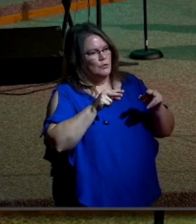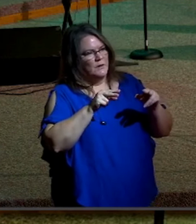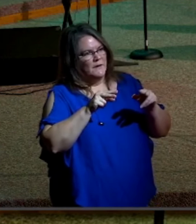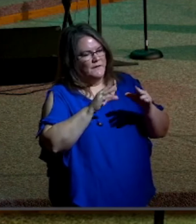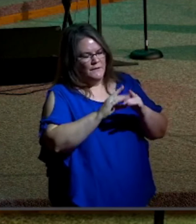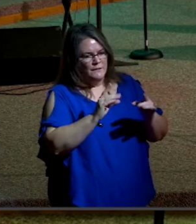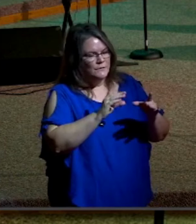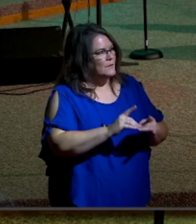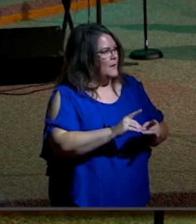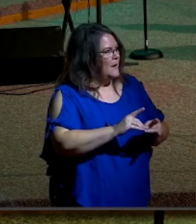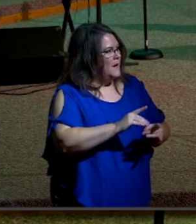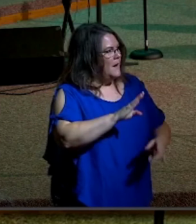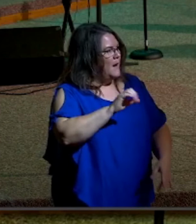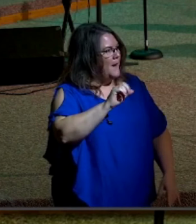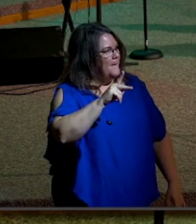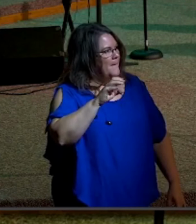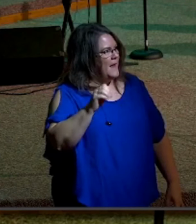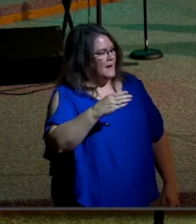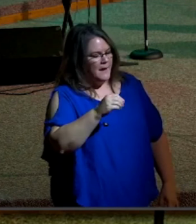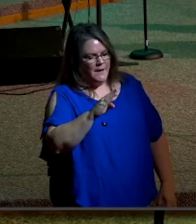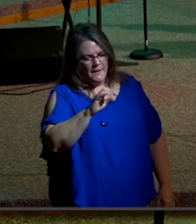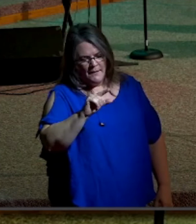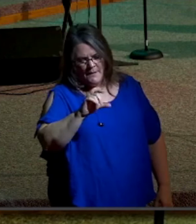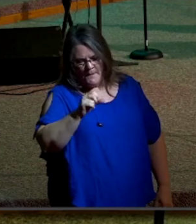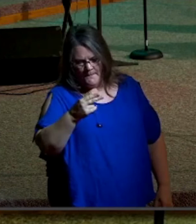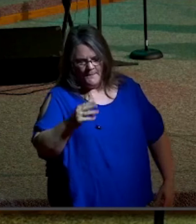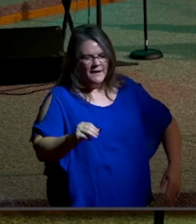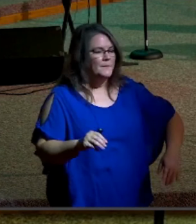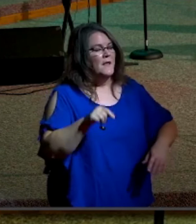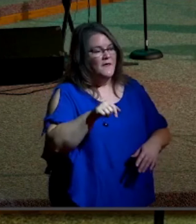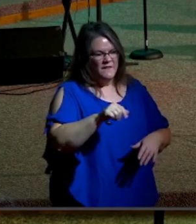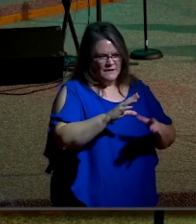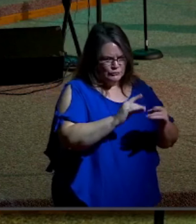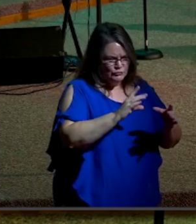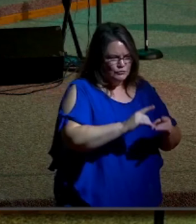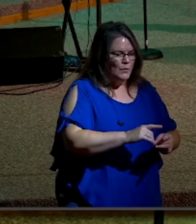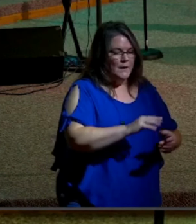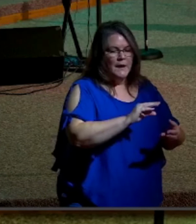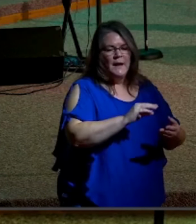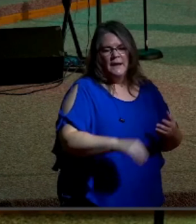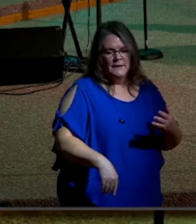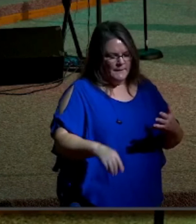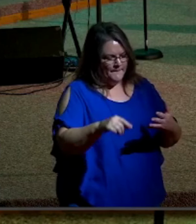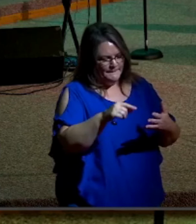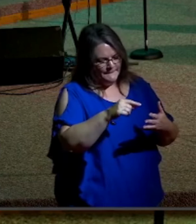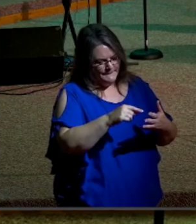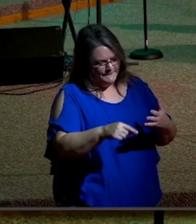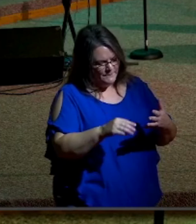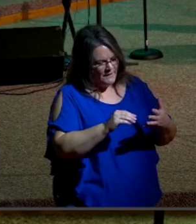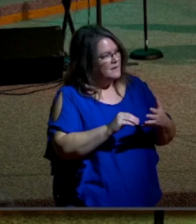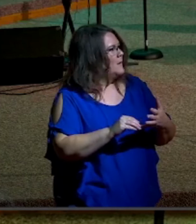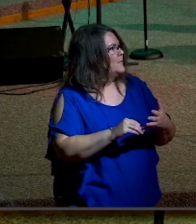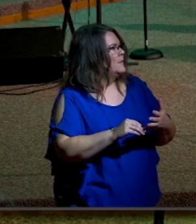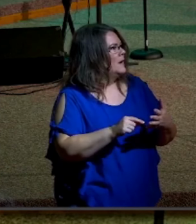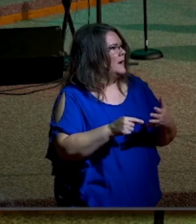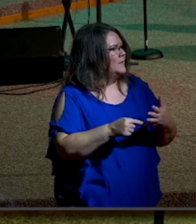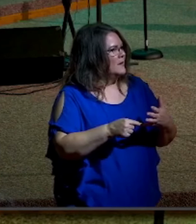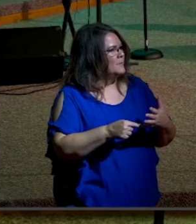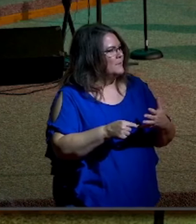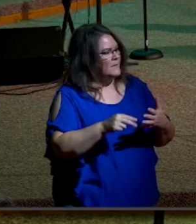Balaam. Now, this story is in the book of Numbers, and it goes from chapters 22 to chapter